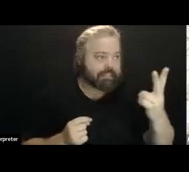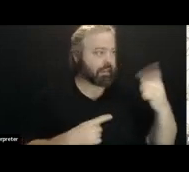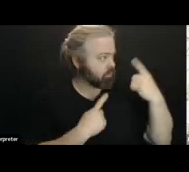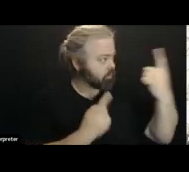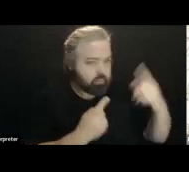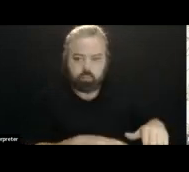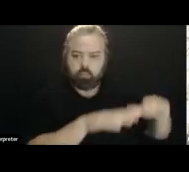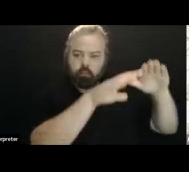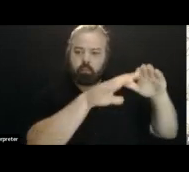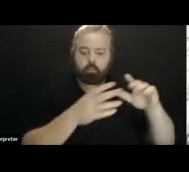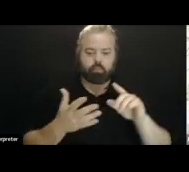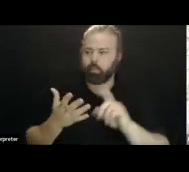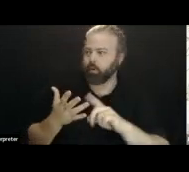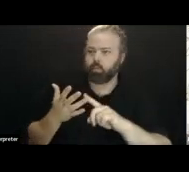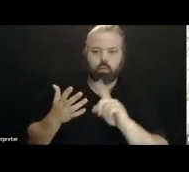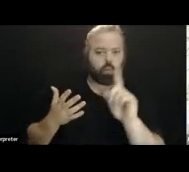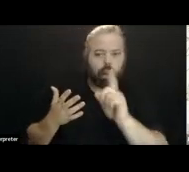we go to, everything.